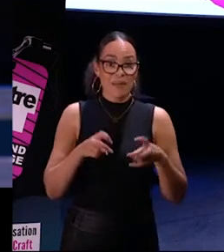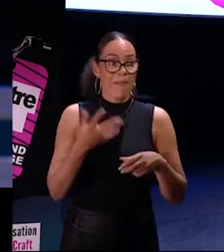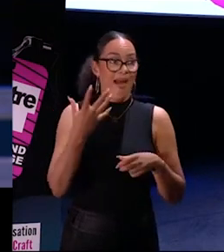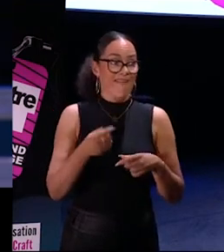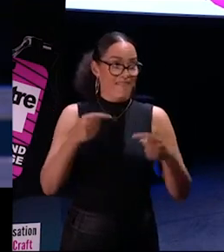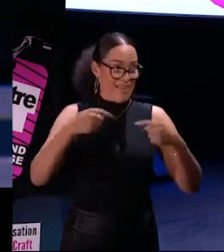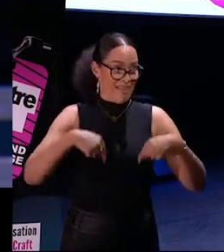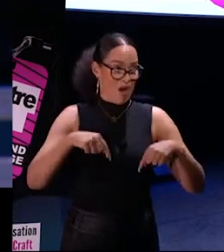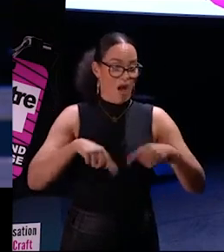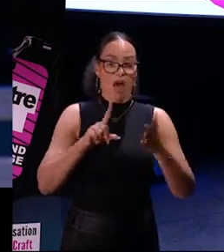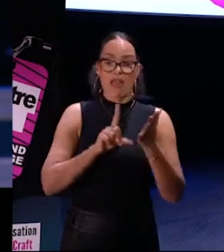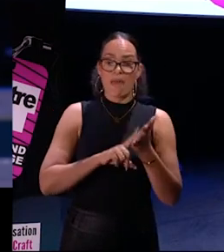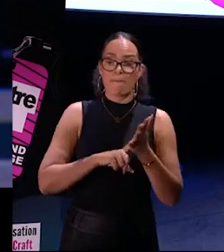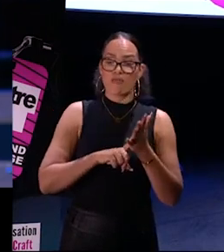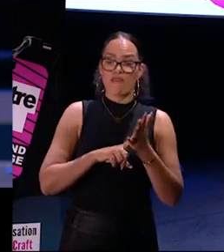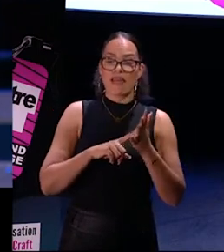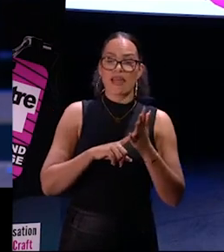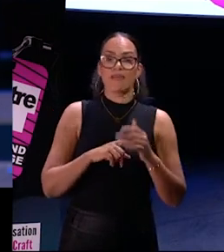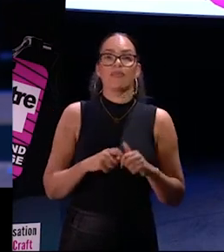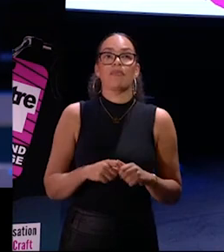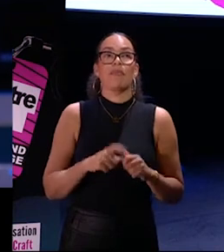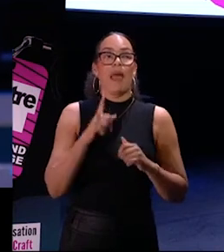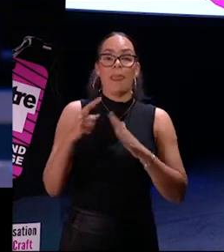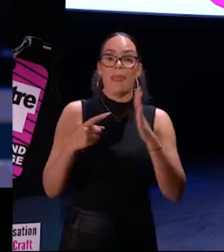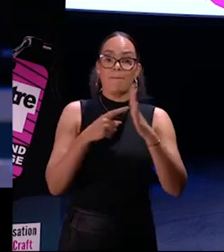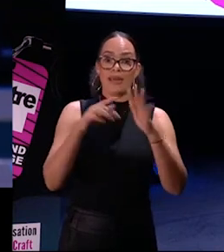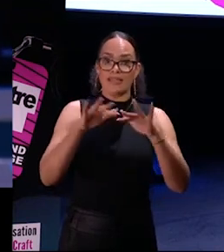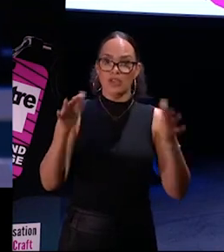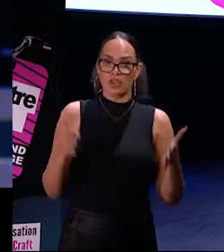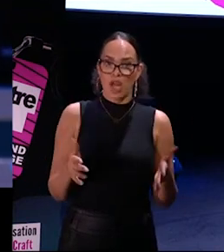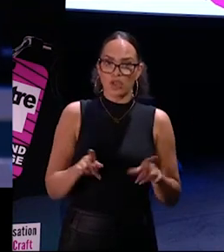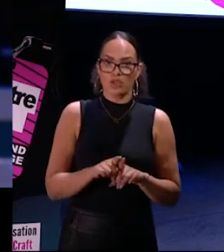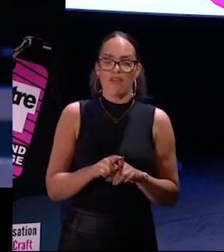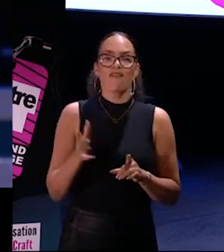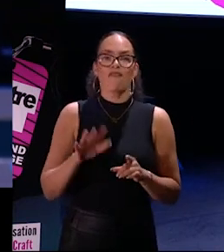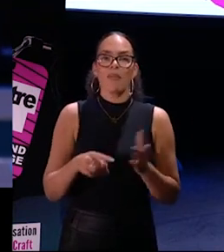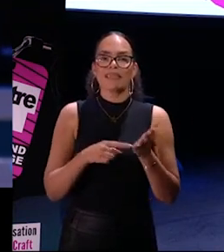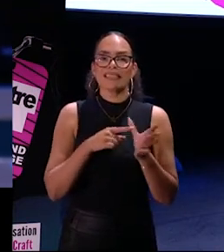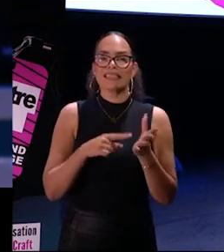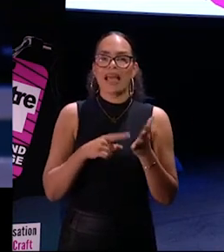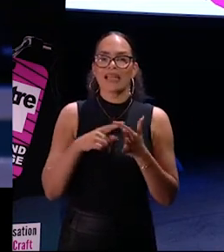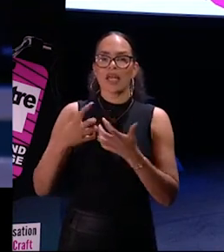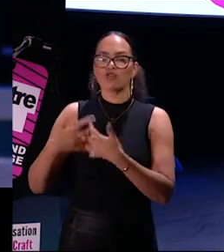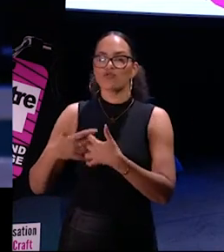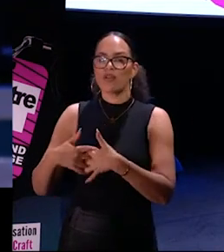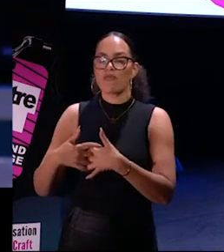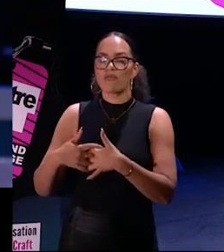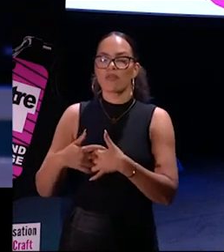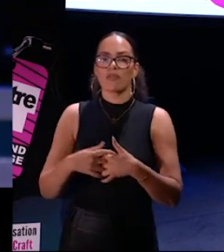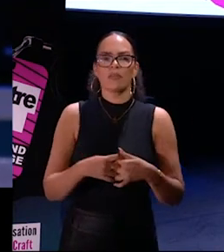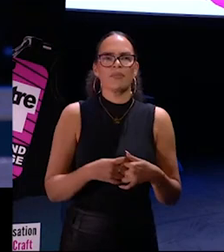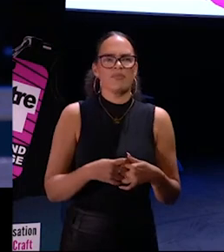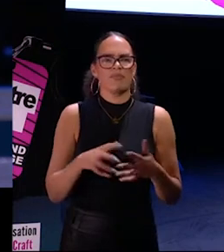the main stage as well. And that is by Tate Engineering. And that allows us to